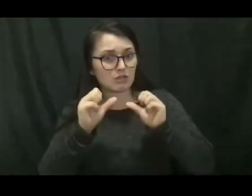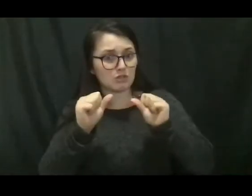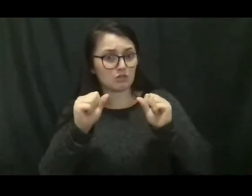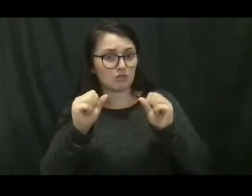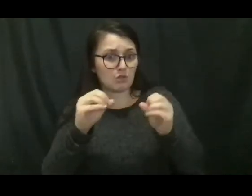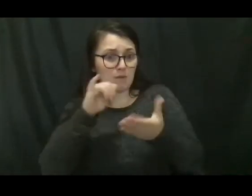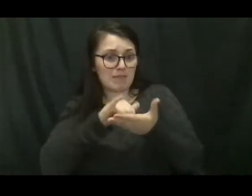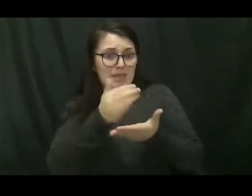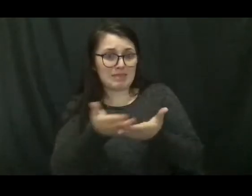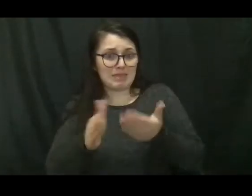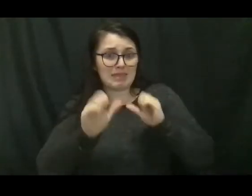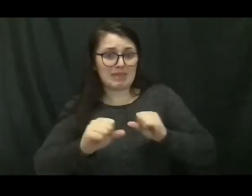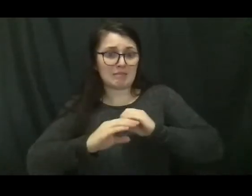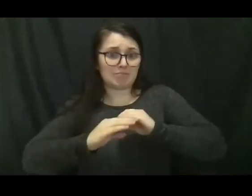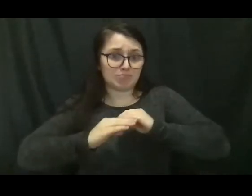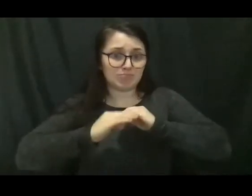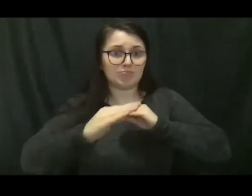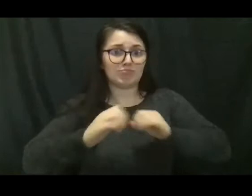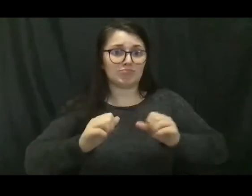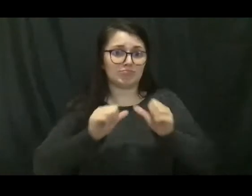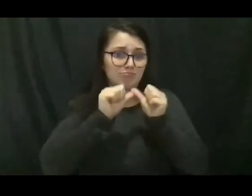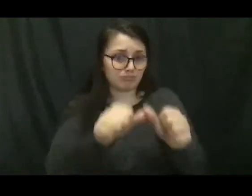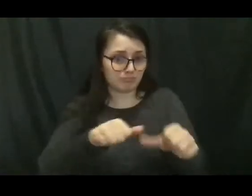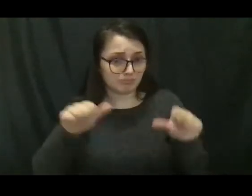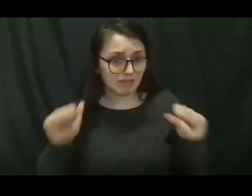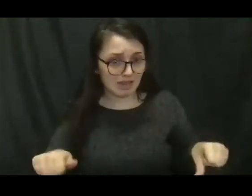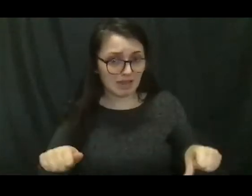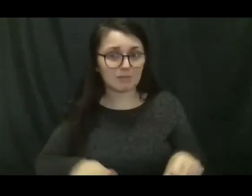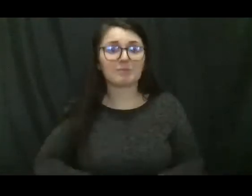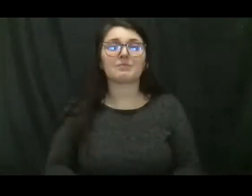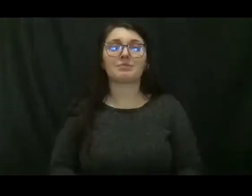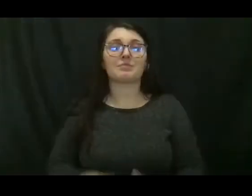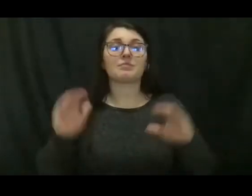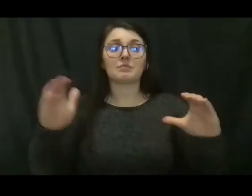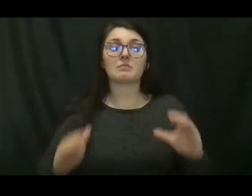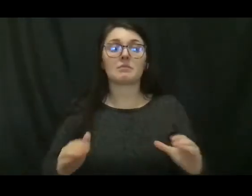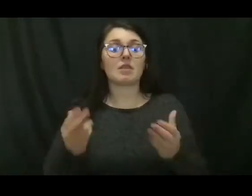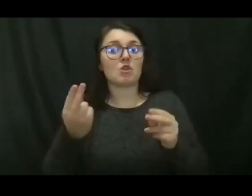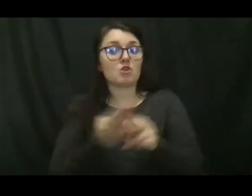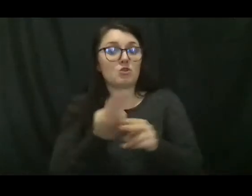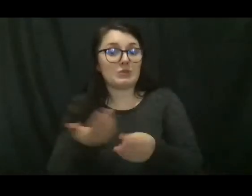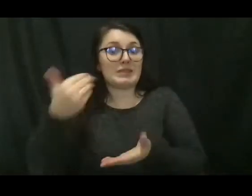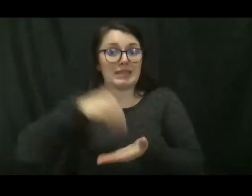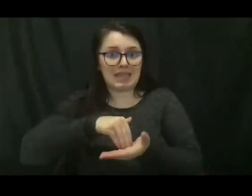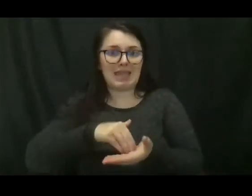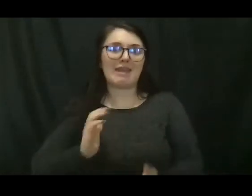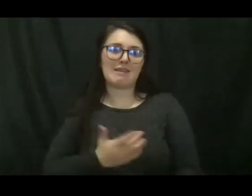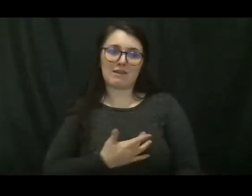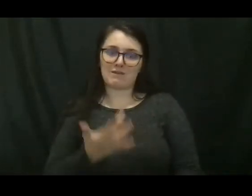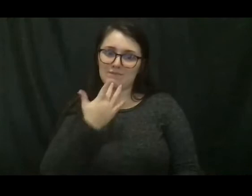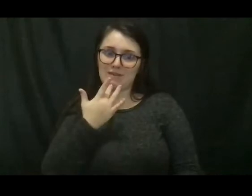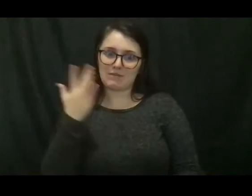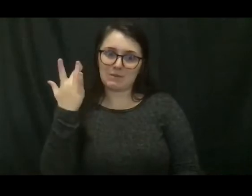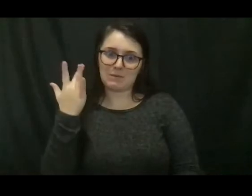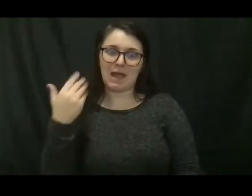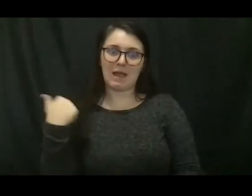those natural resources aren't going to waste? Reuse, and of course that's our favorite one here at Bring, because all of the stuff that